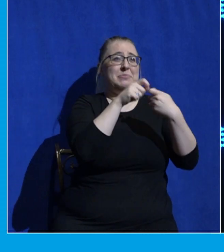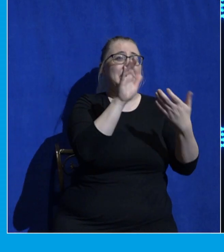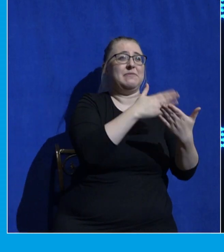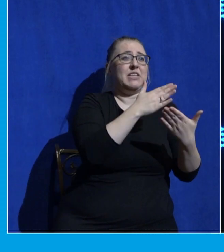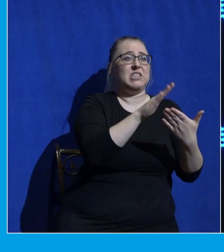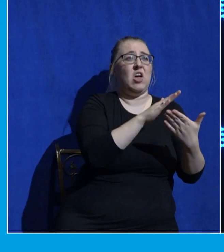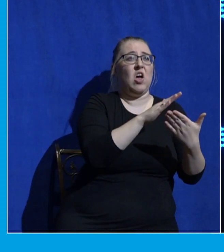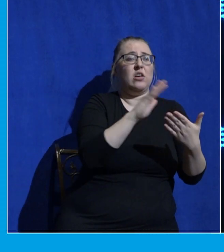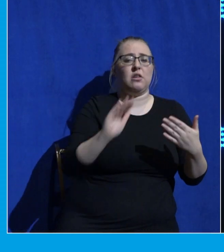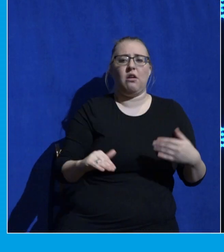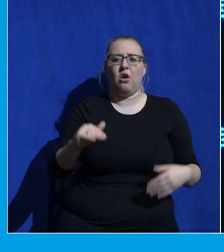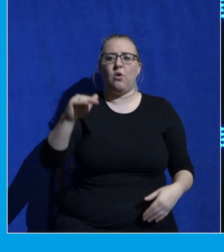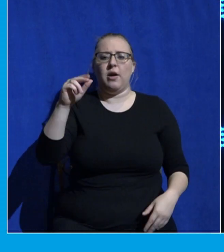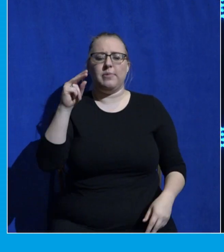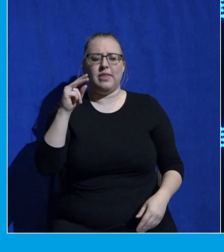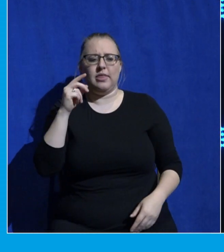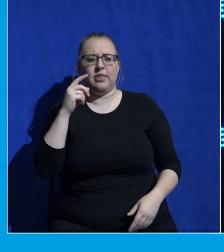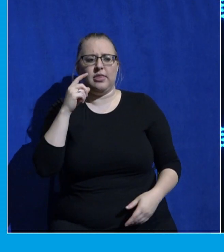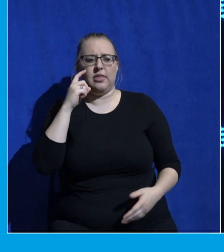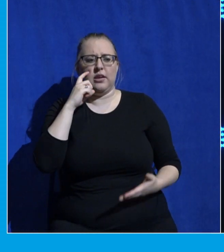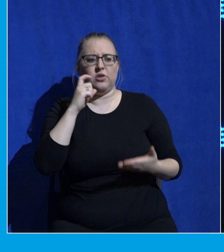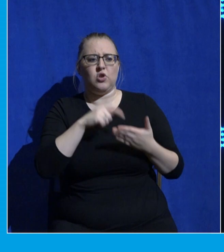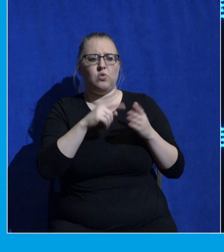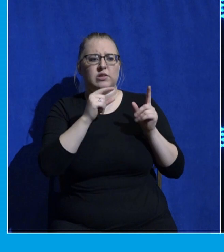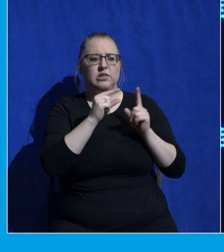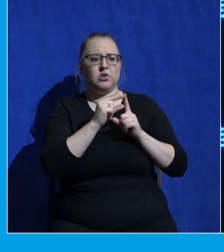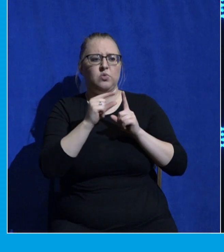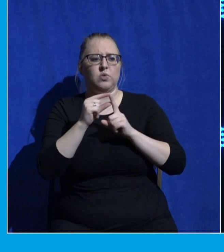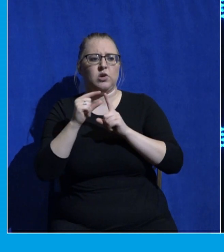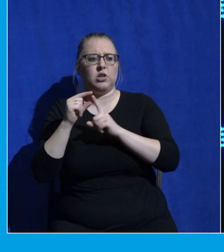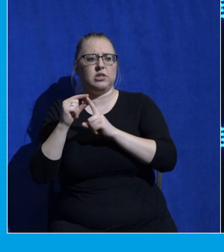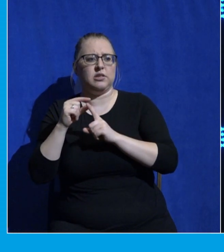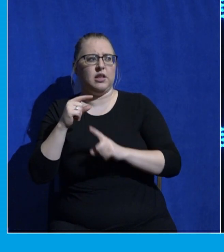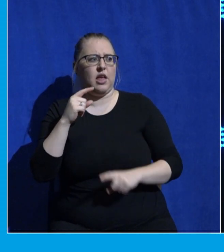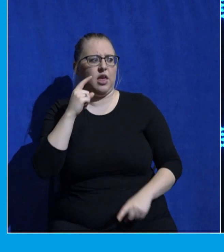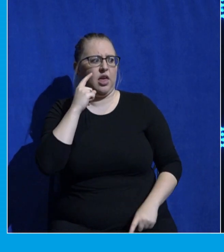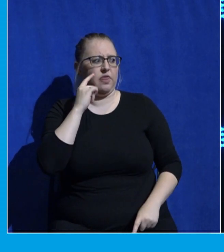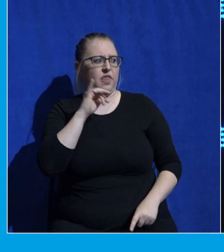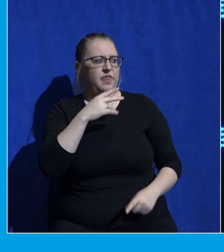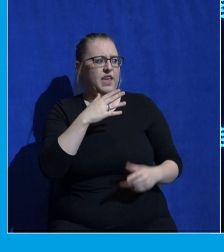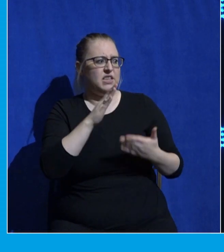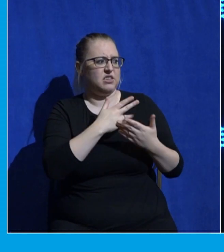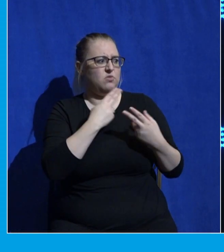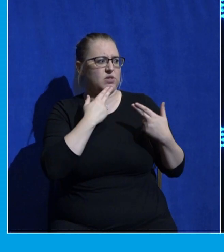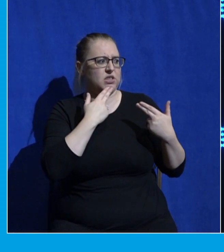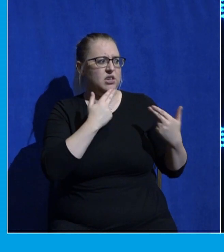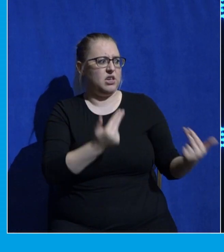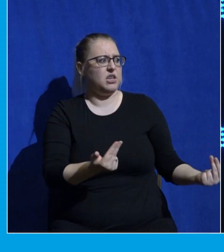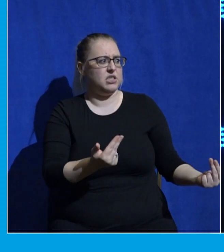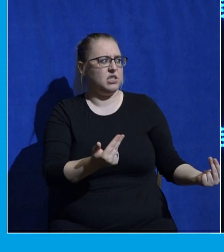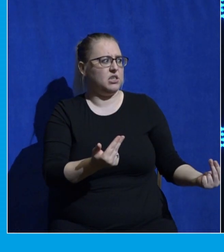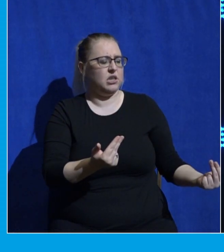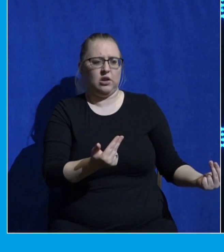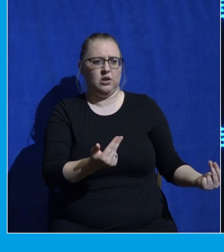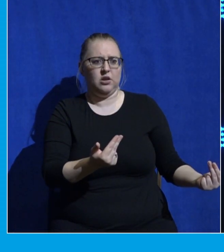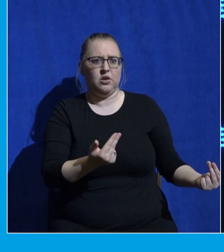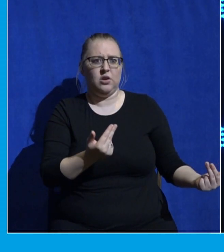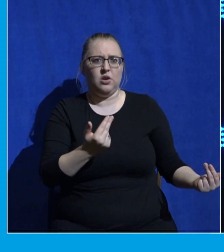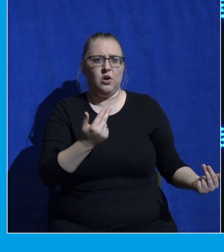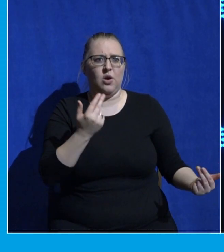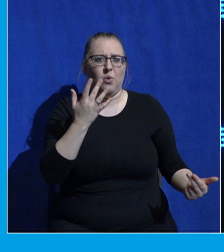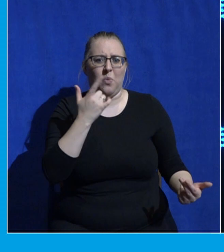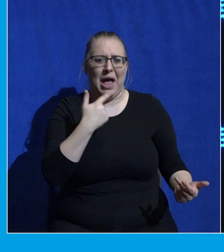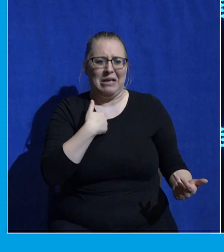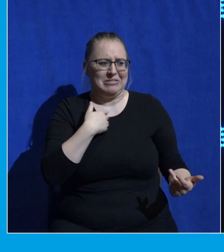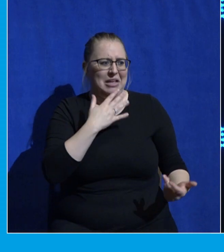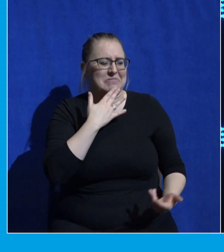and you see the lyrics of the songs, and you were like, I thought that song was innocent. What in the world? Why did they let me go around at 15